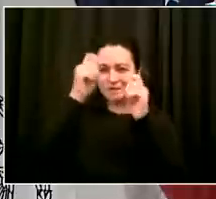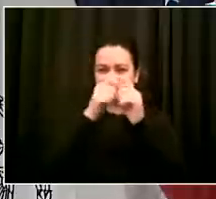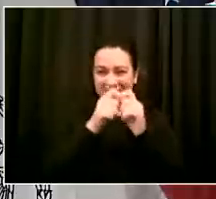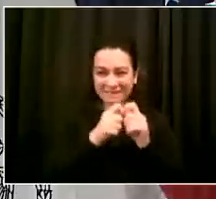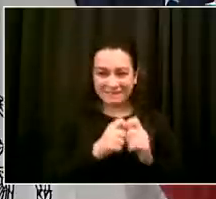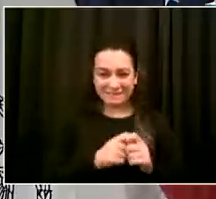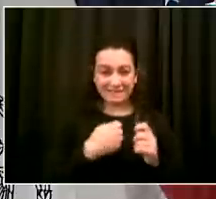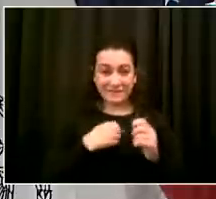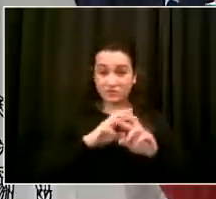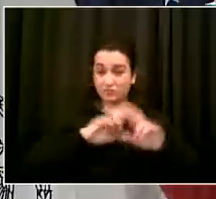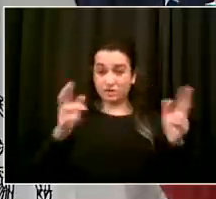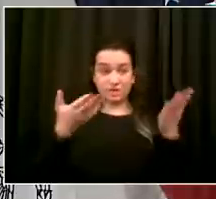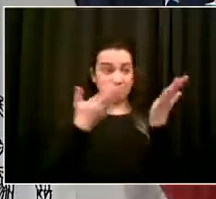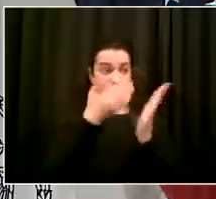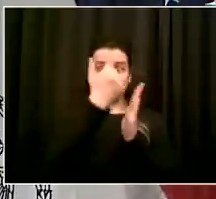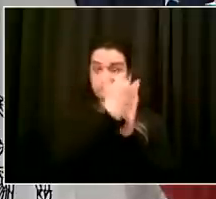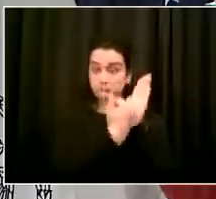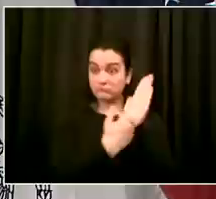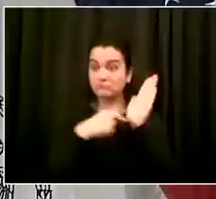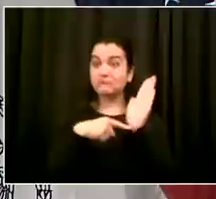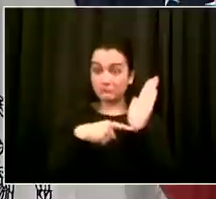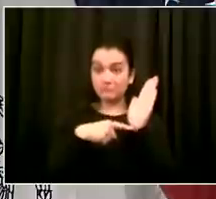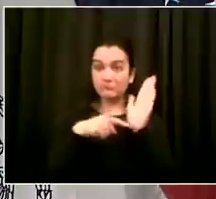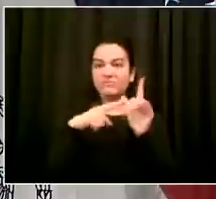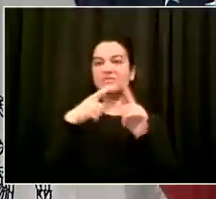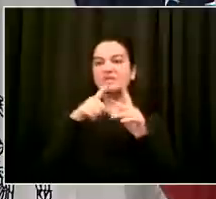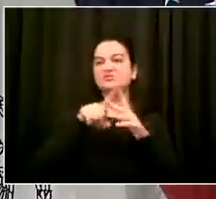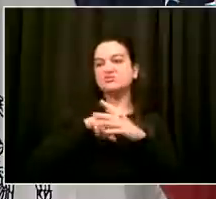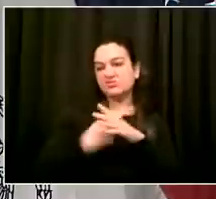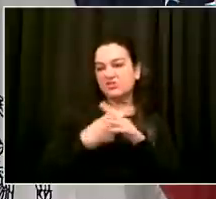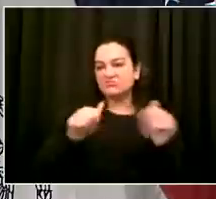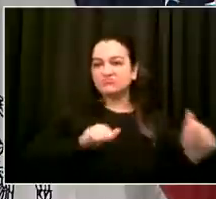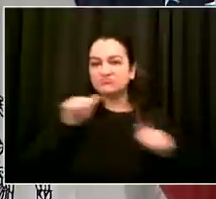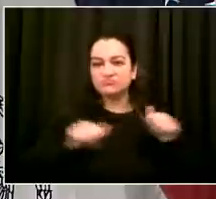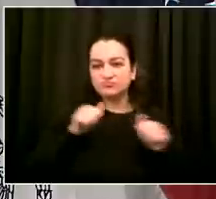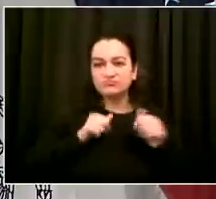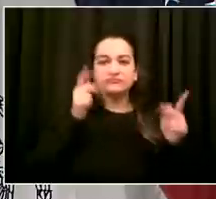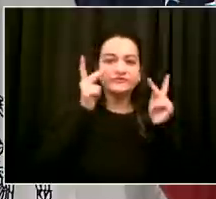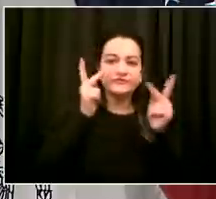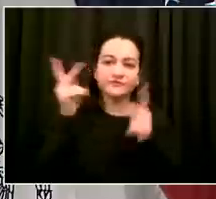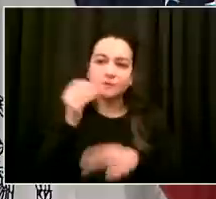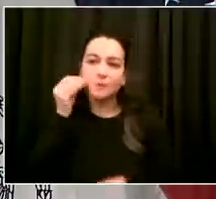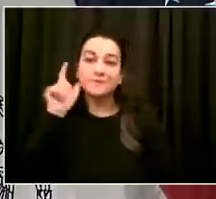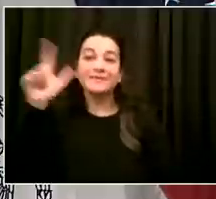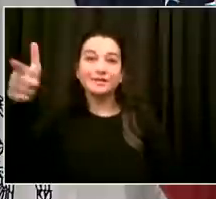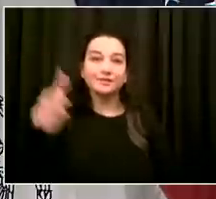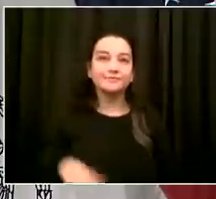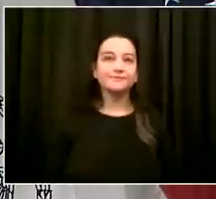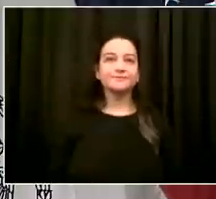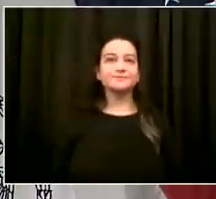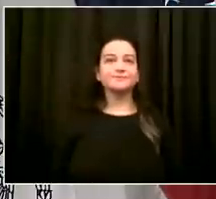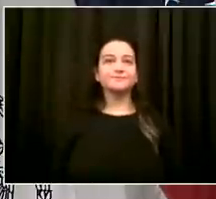in New York City, our commissioner for the Department for the Aging, Lorraine Cortez Vasquez.